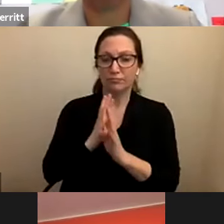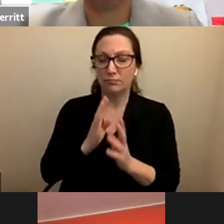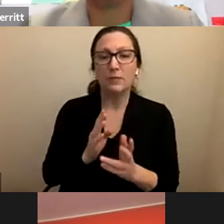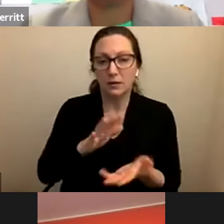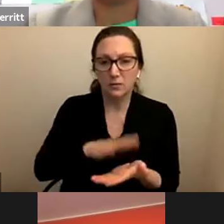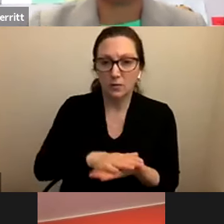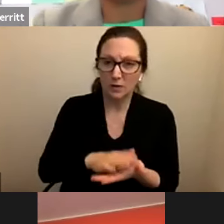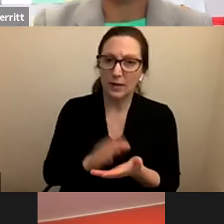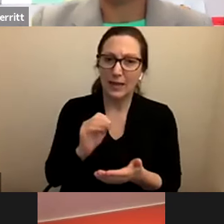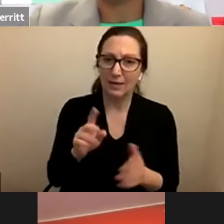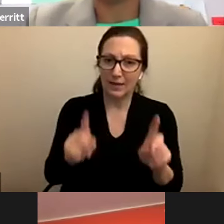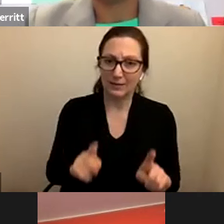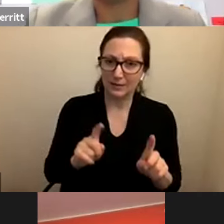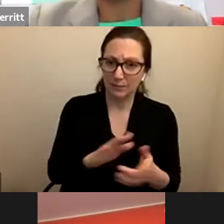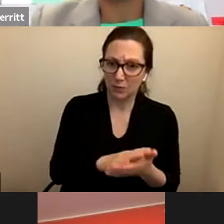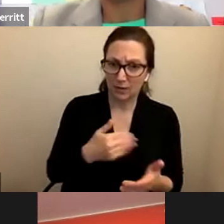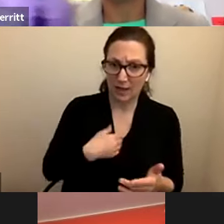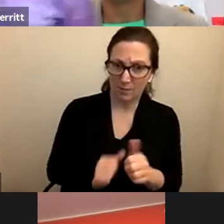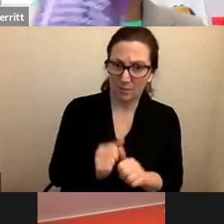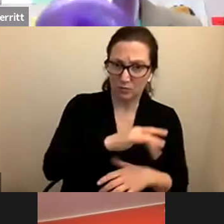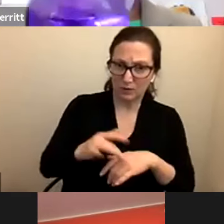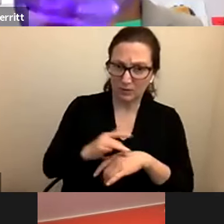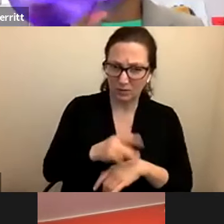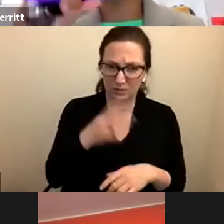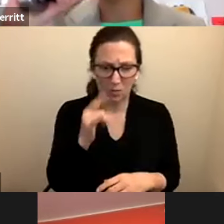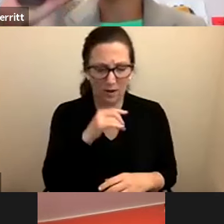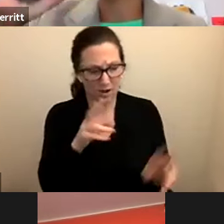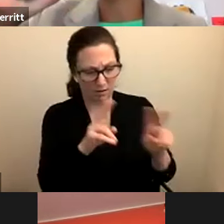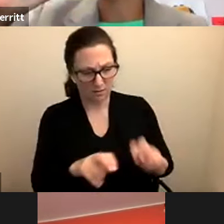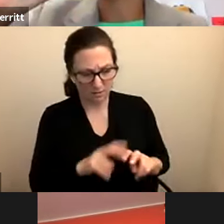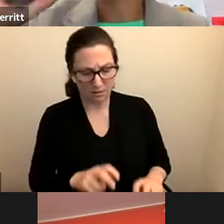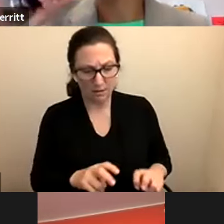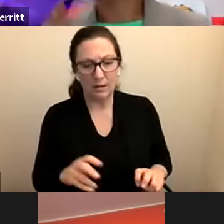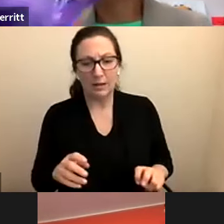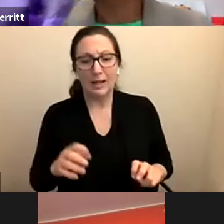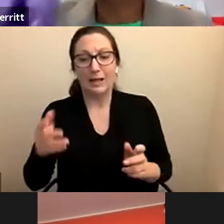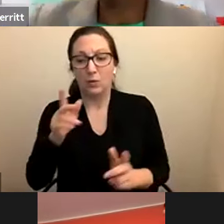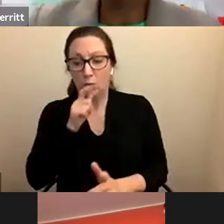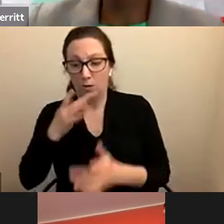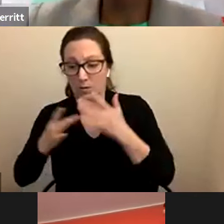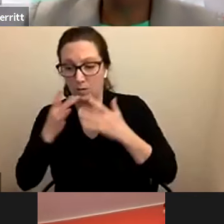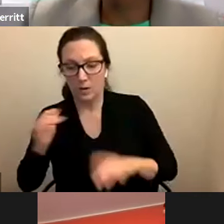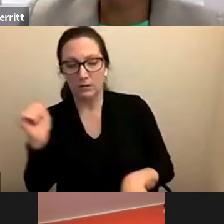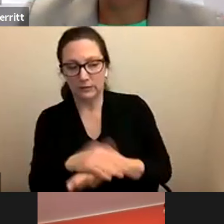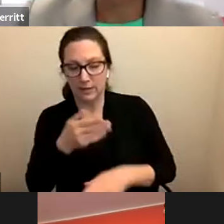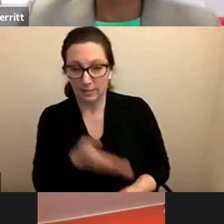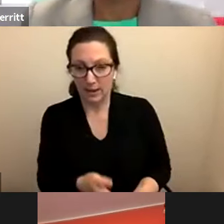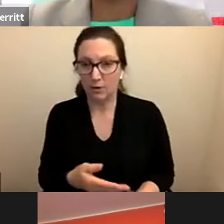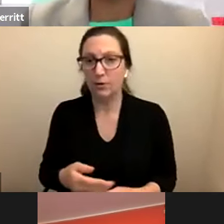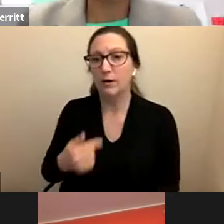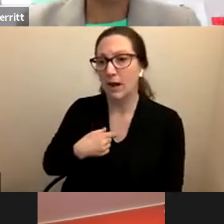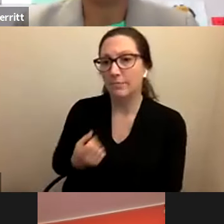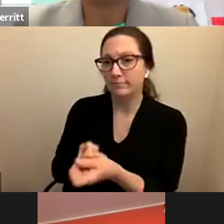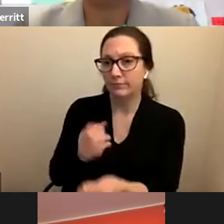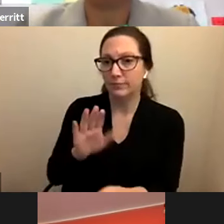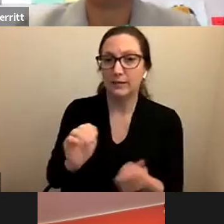resources, wouldn't it make sense to re-examine the purpose of them and instead send our least resource students there? I second his recommendation, accepting students